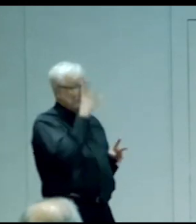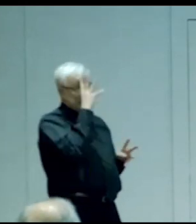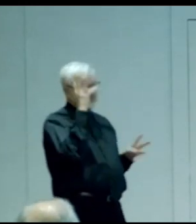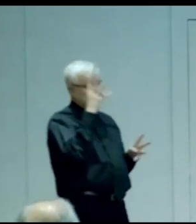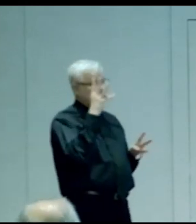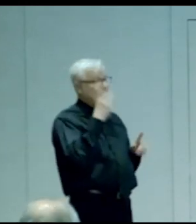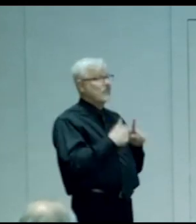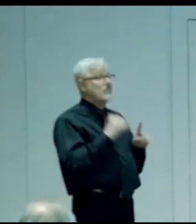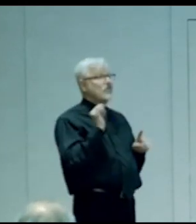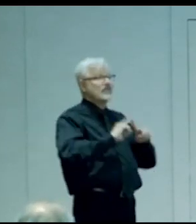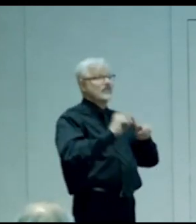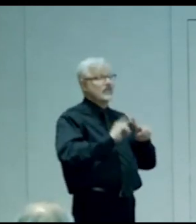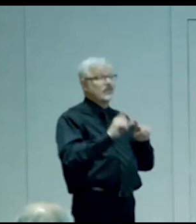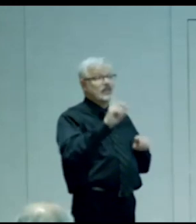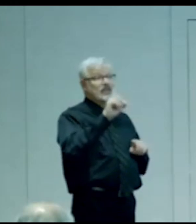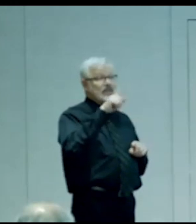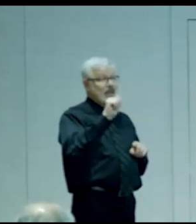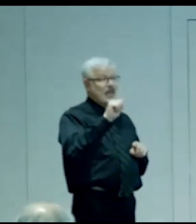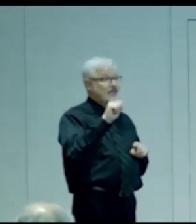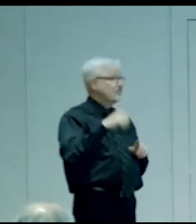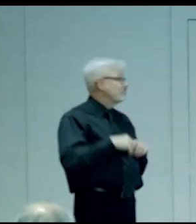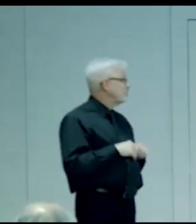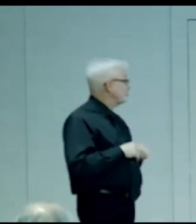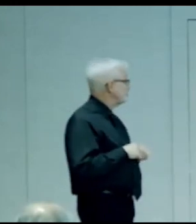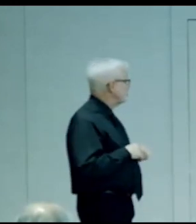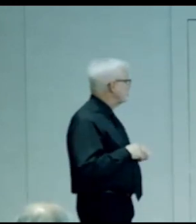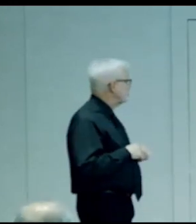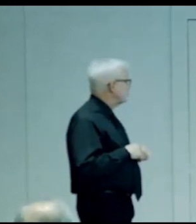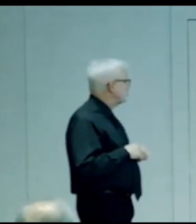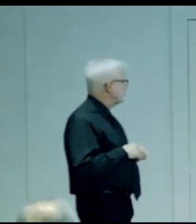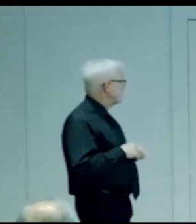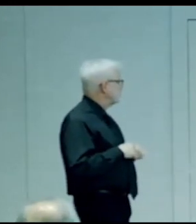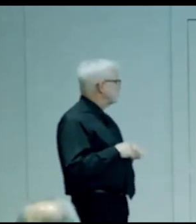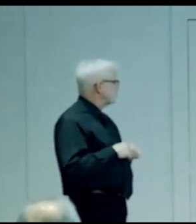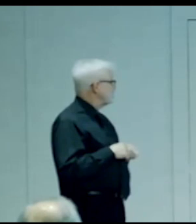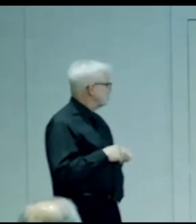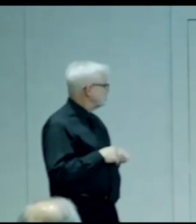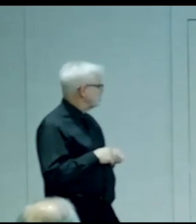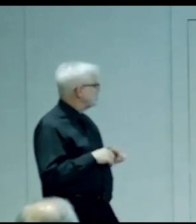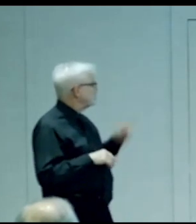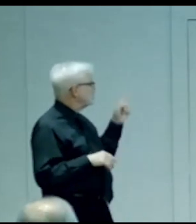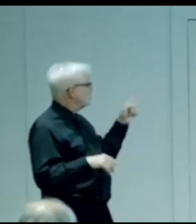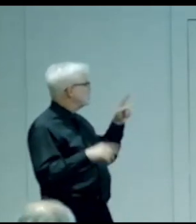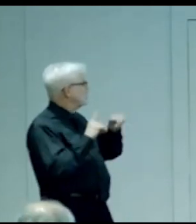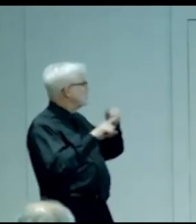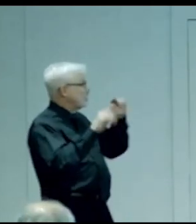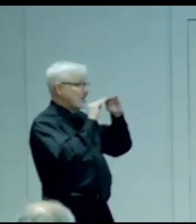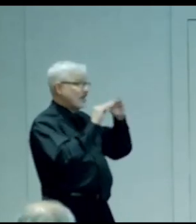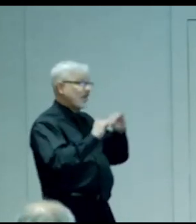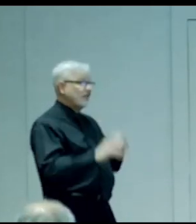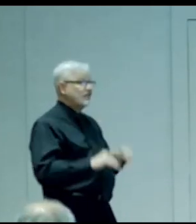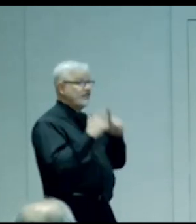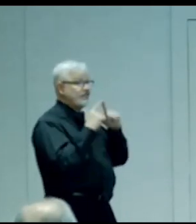from these different data sources. First, I want to describe the system-level variables, and there